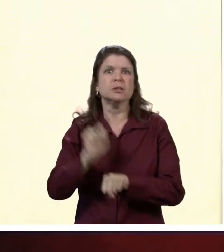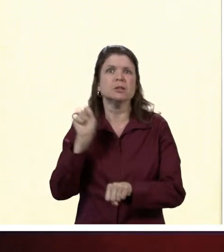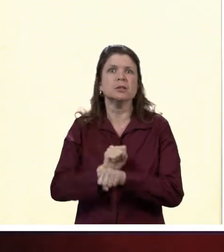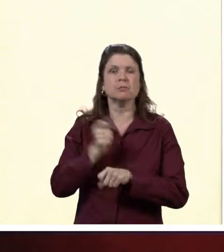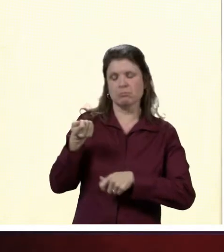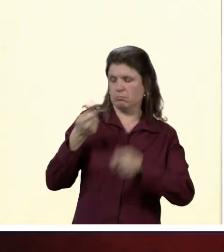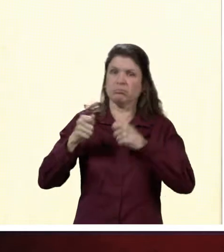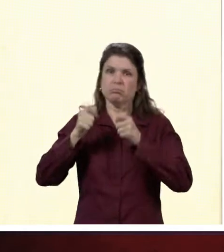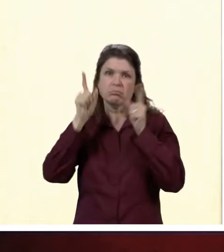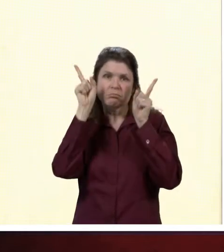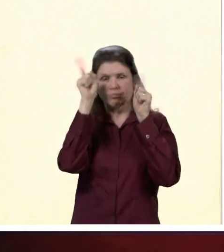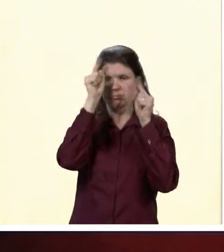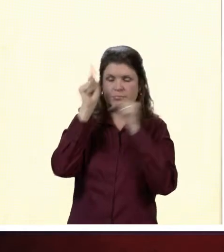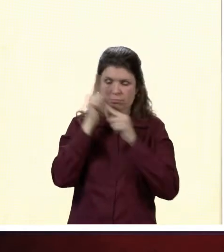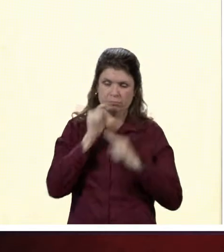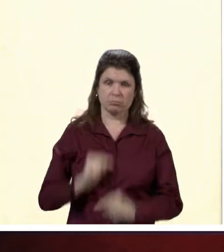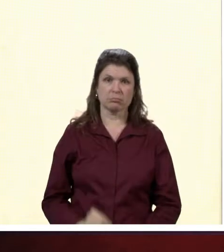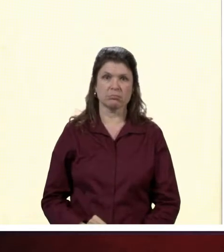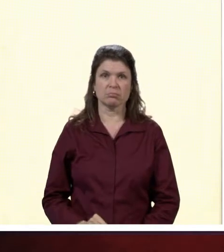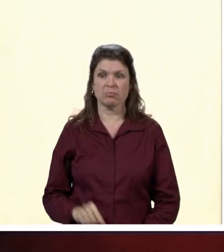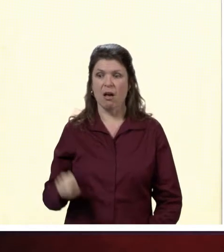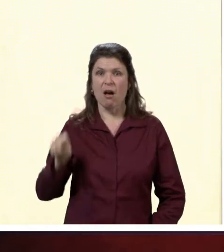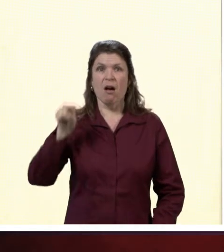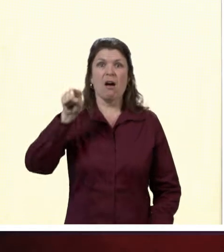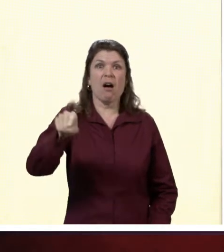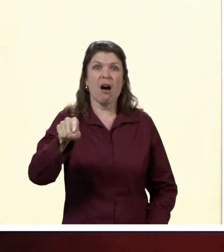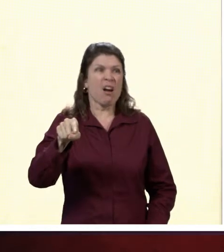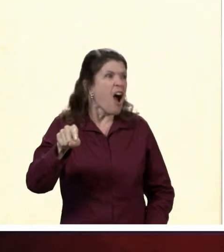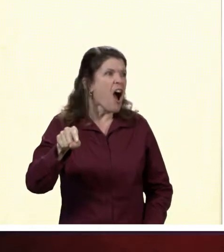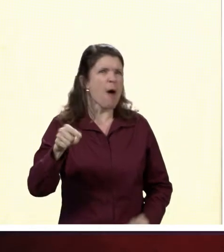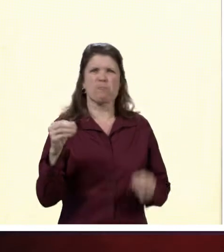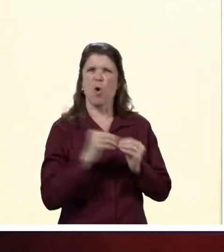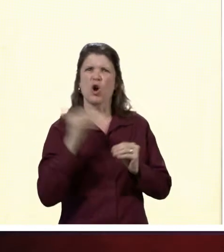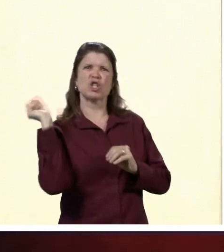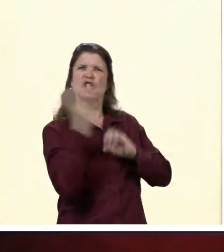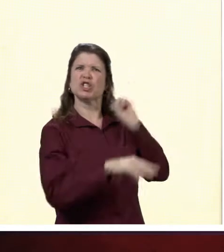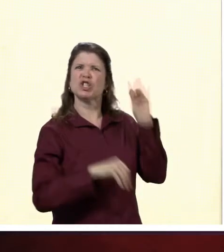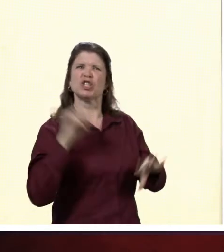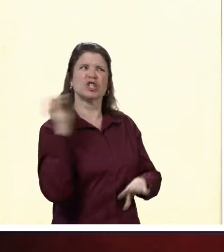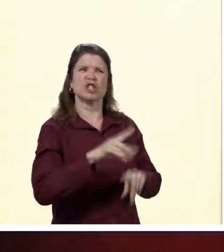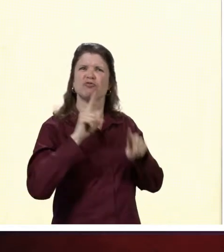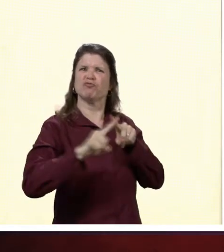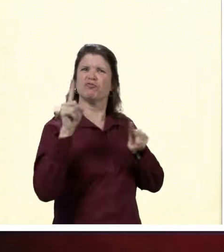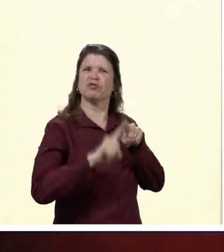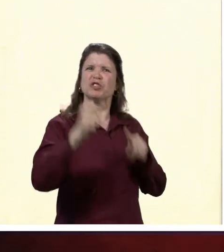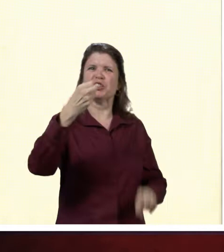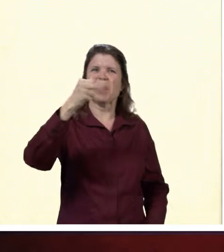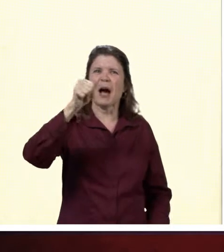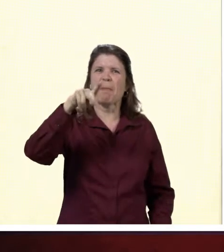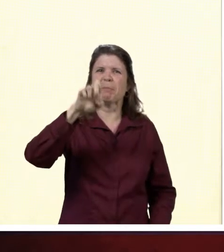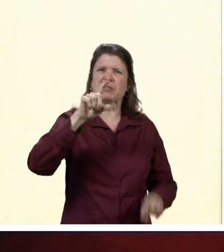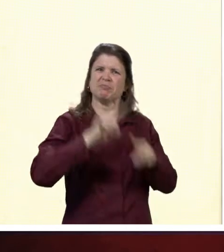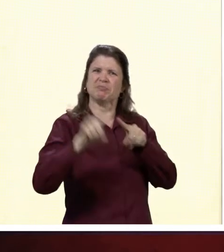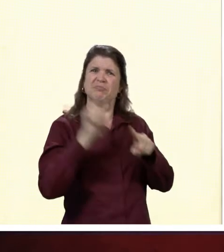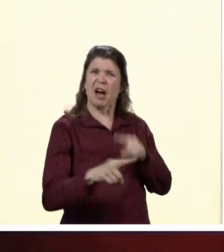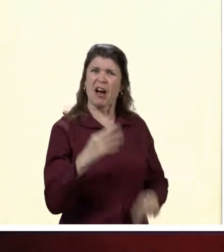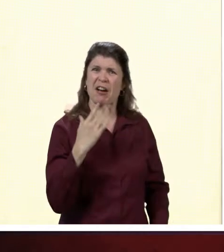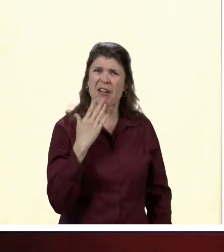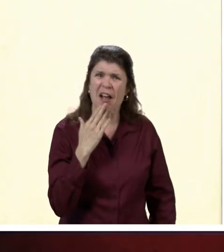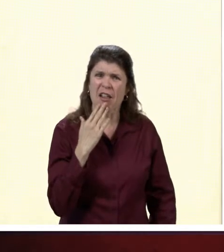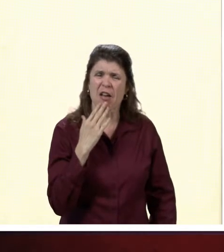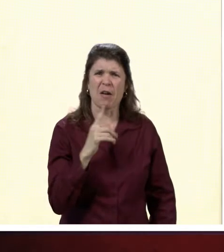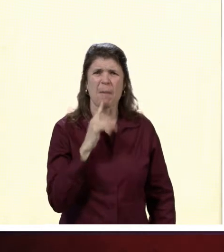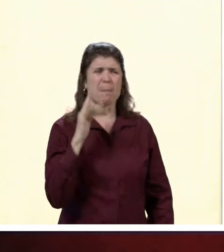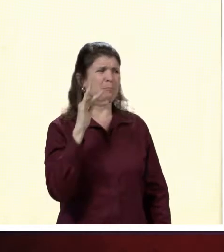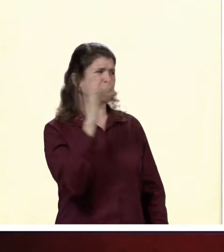enough, Camilla turned all purple polka dotty. Someone else shouted, "Checkerboard!" and a pattern of